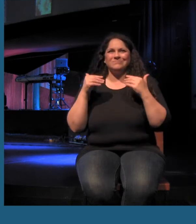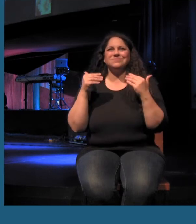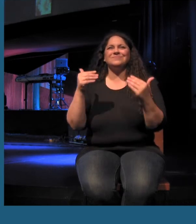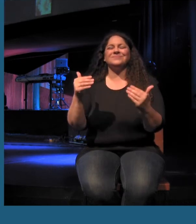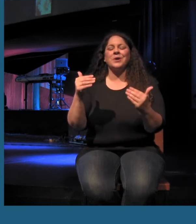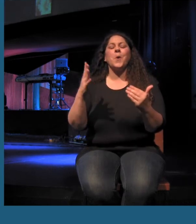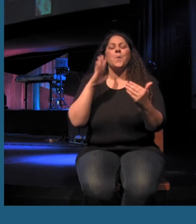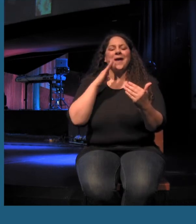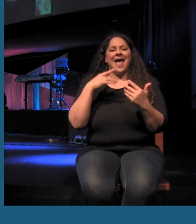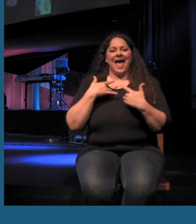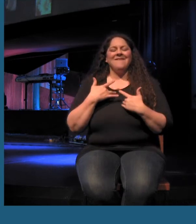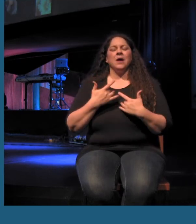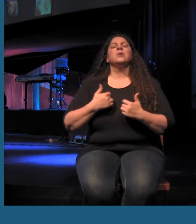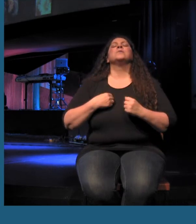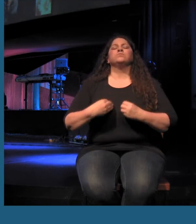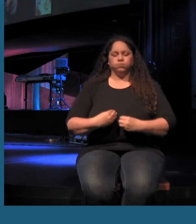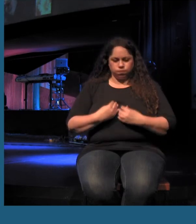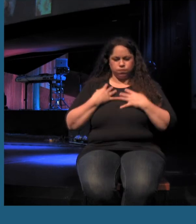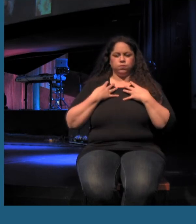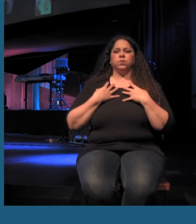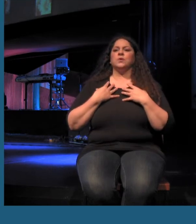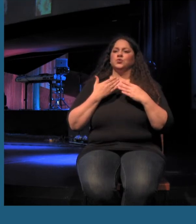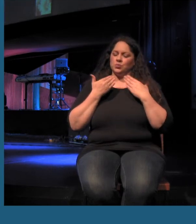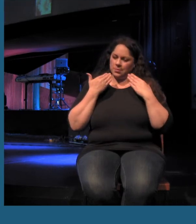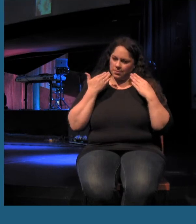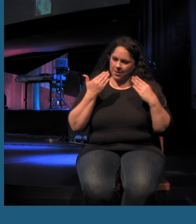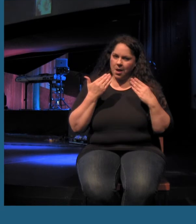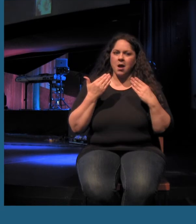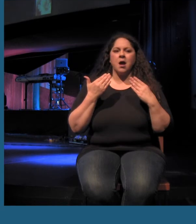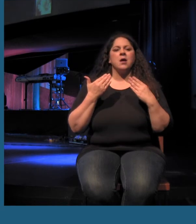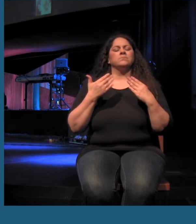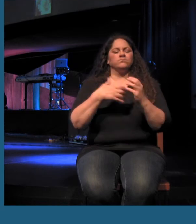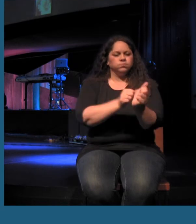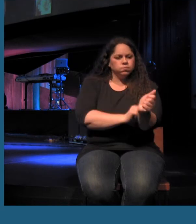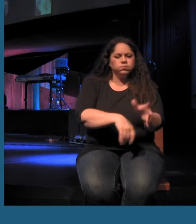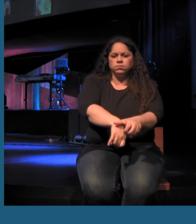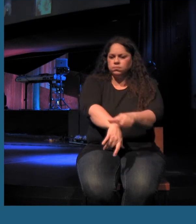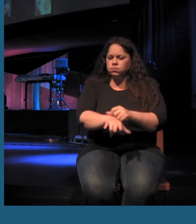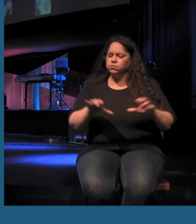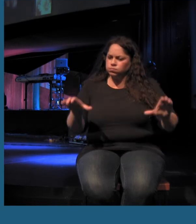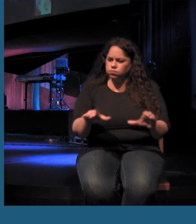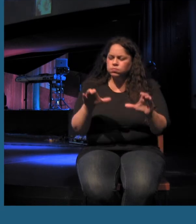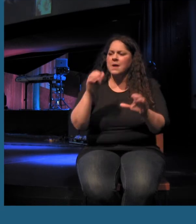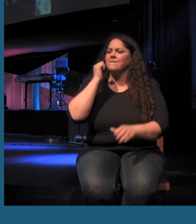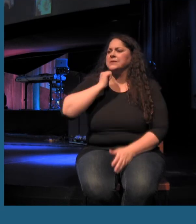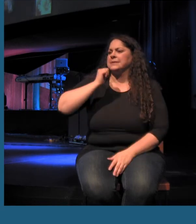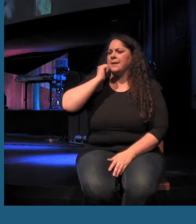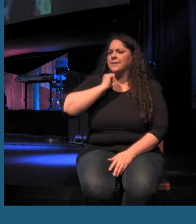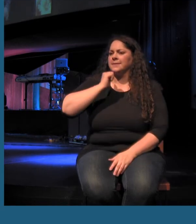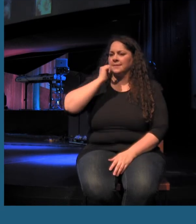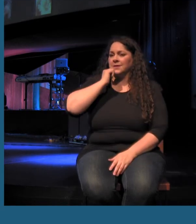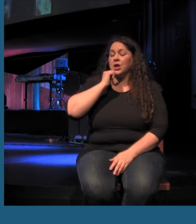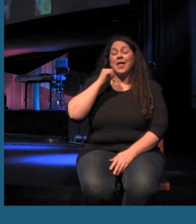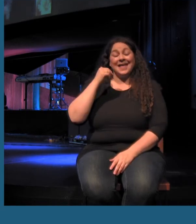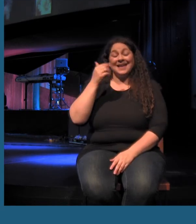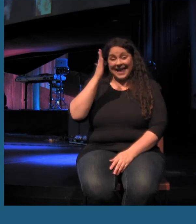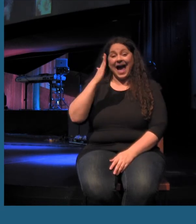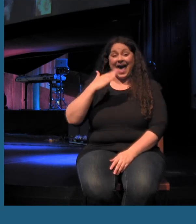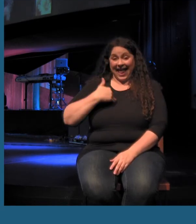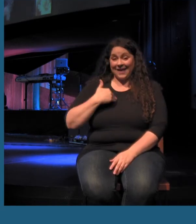It'll help you see that there is a reason why God has you on this earth in 2021. There's a reason for why you're here.